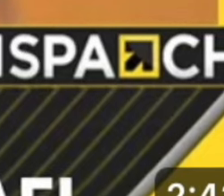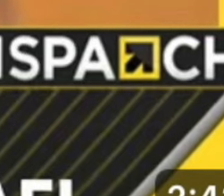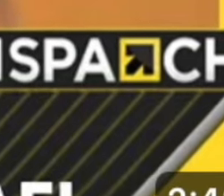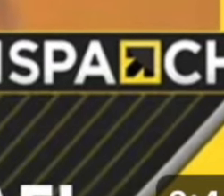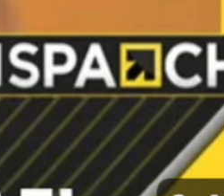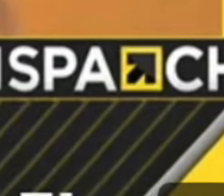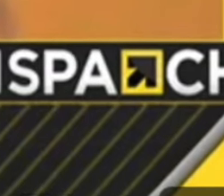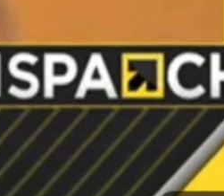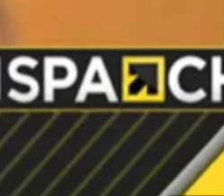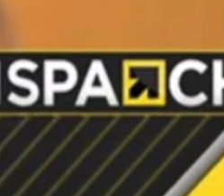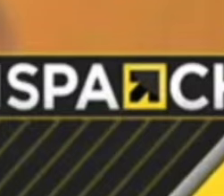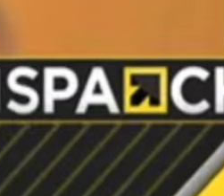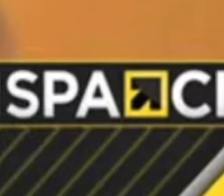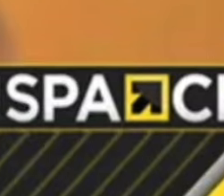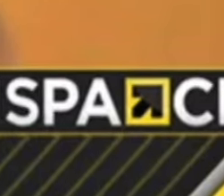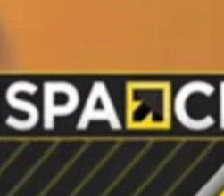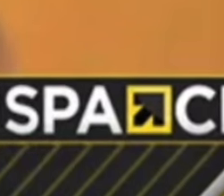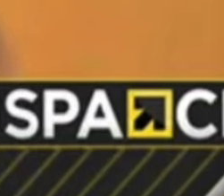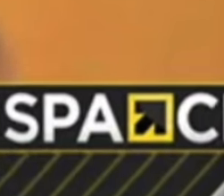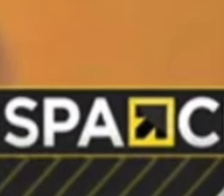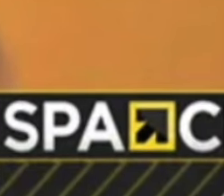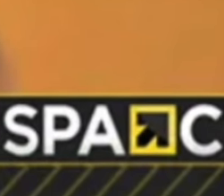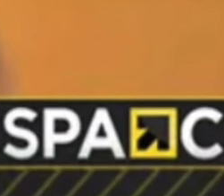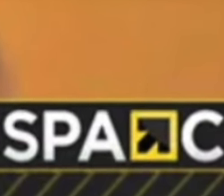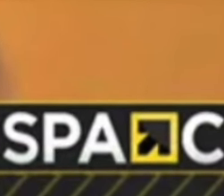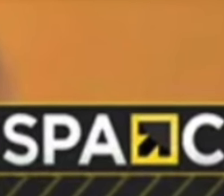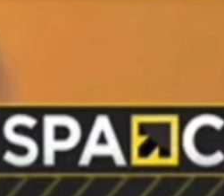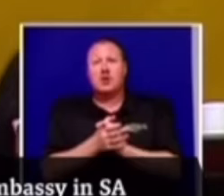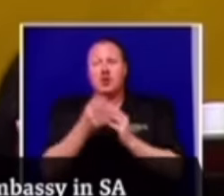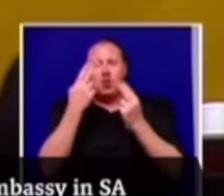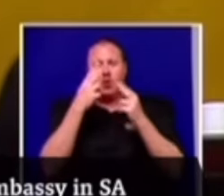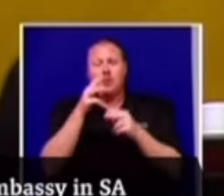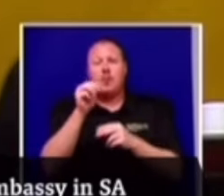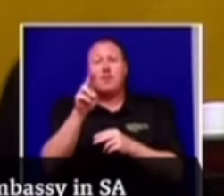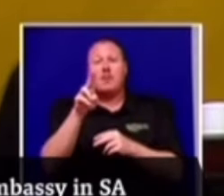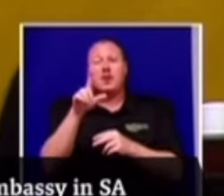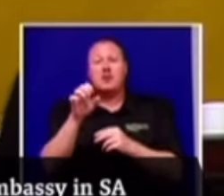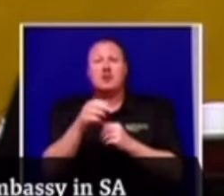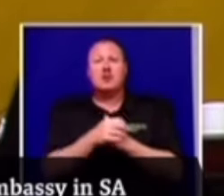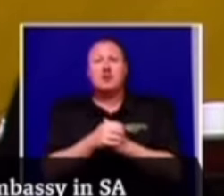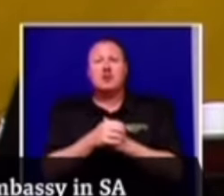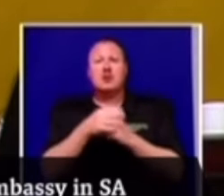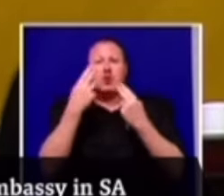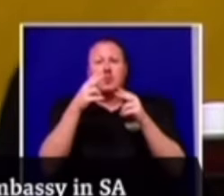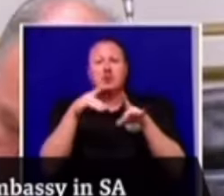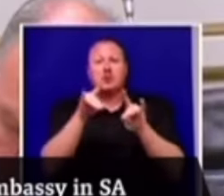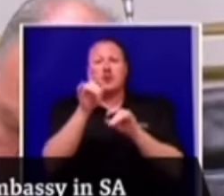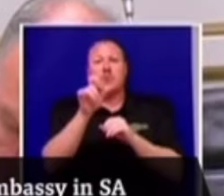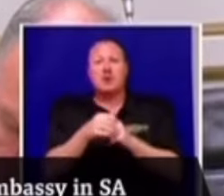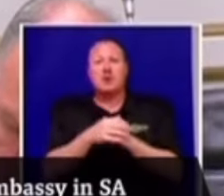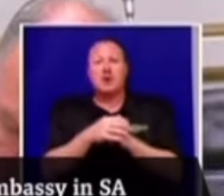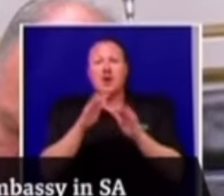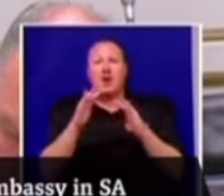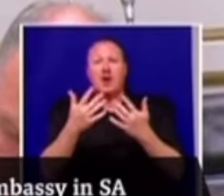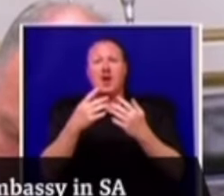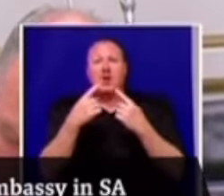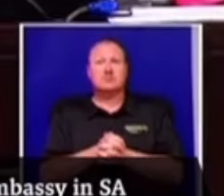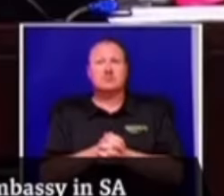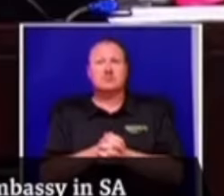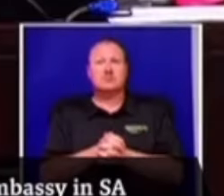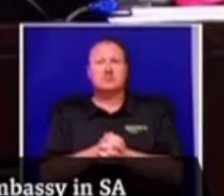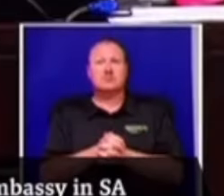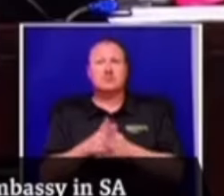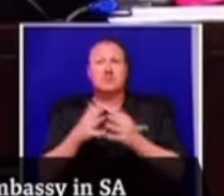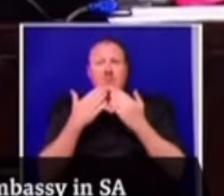looking at the significance of the vote and the different dynamics surrounding this issue but guys